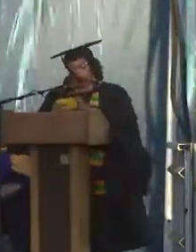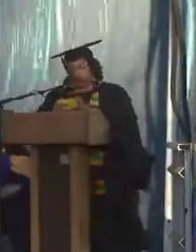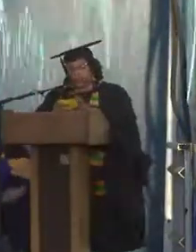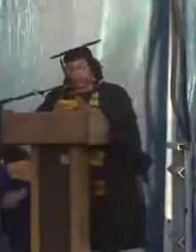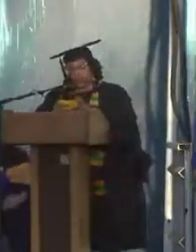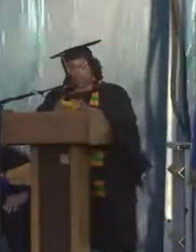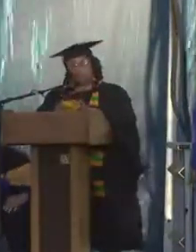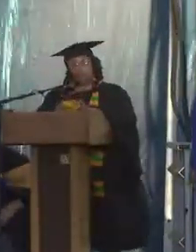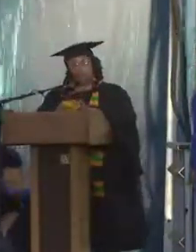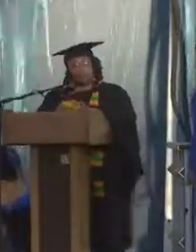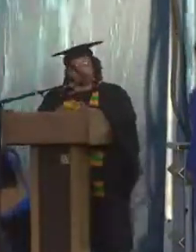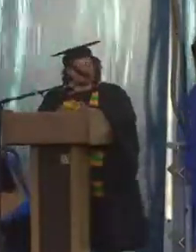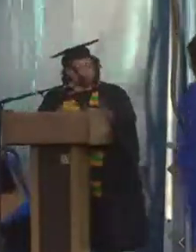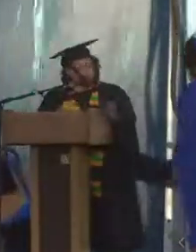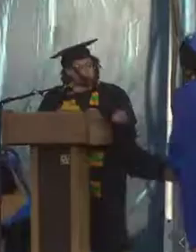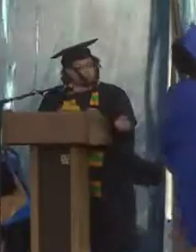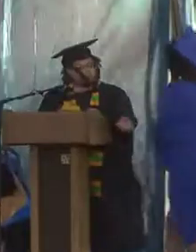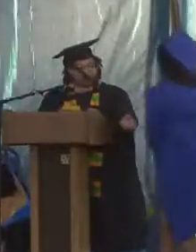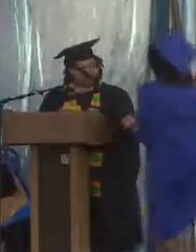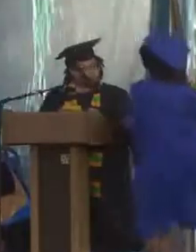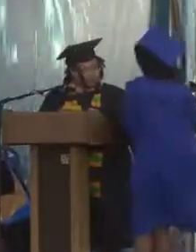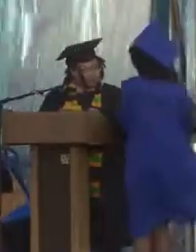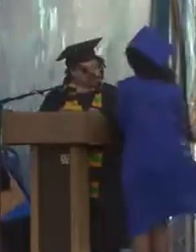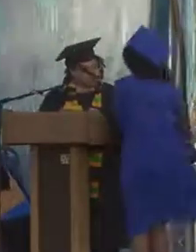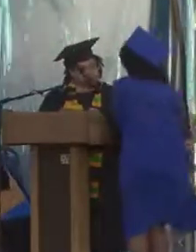Fabiola Montiel Guzman.